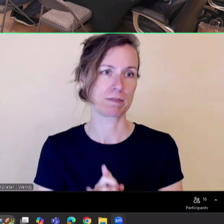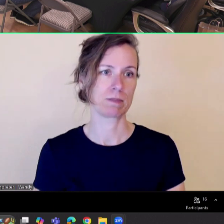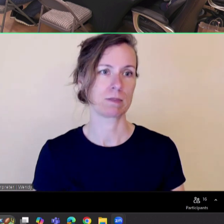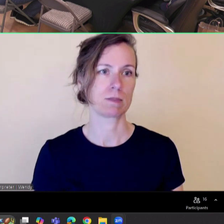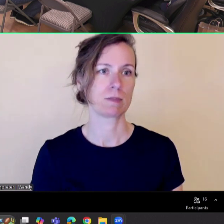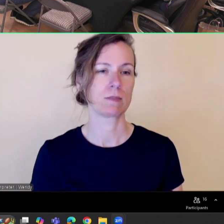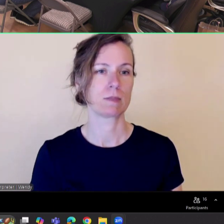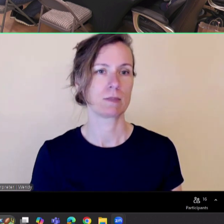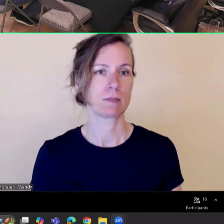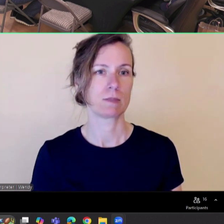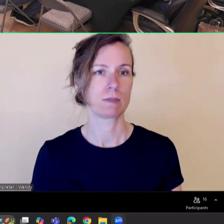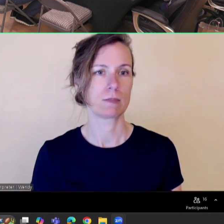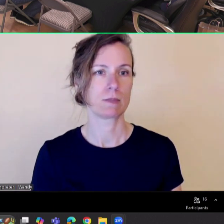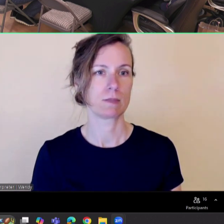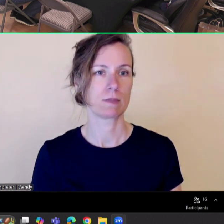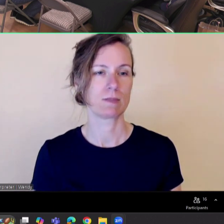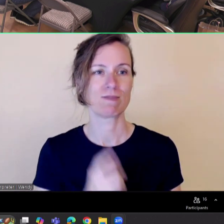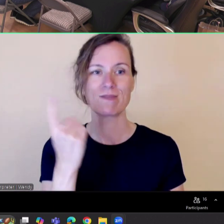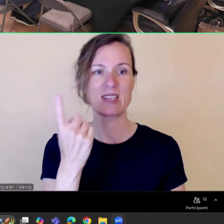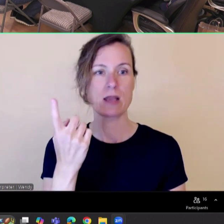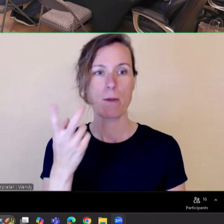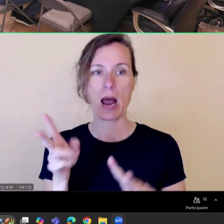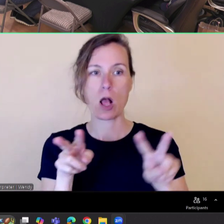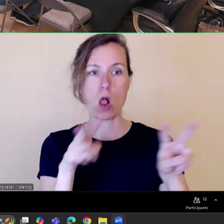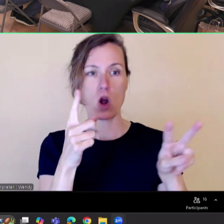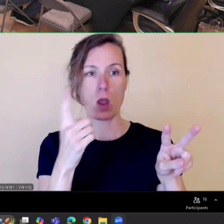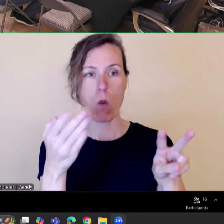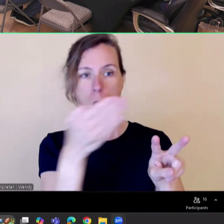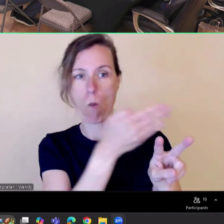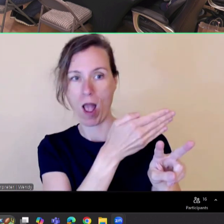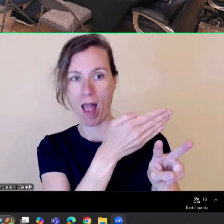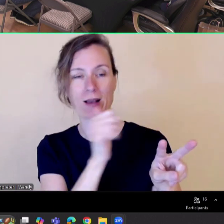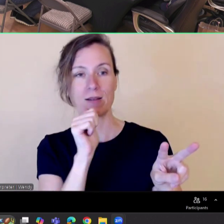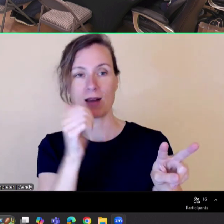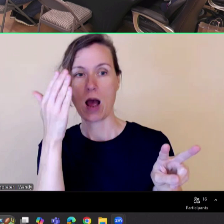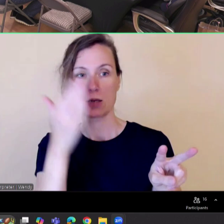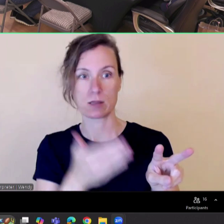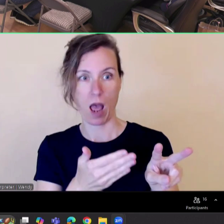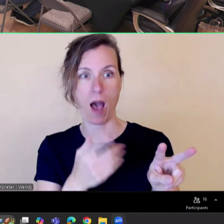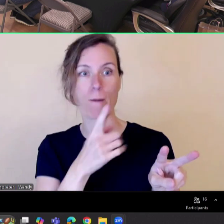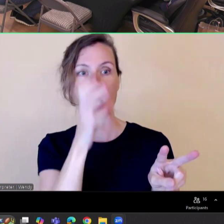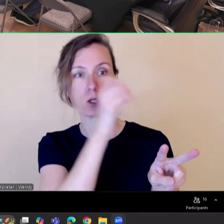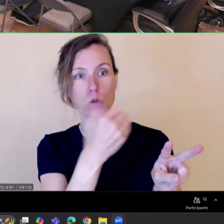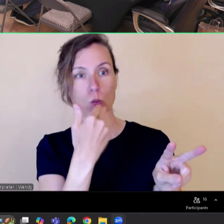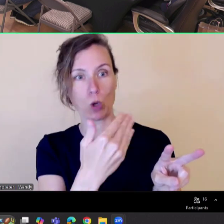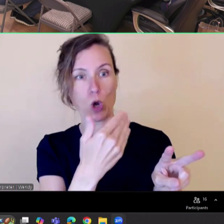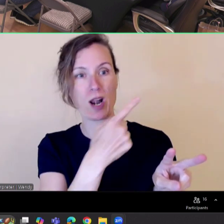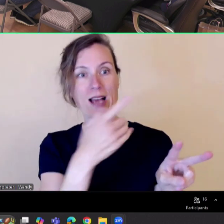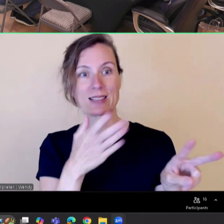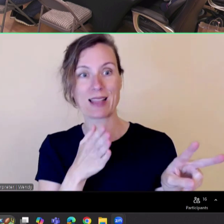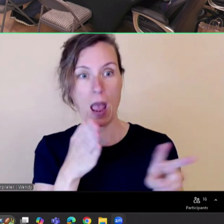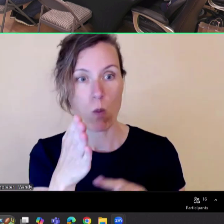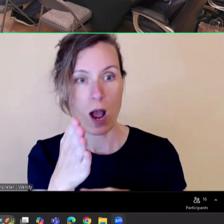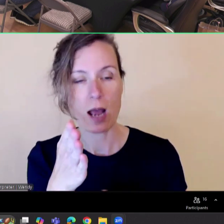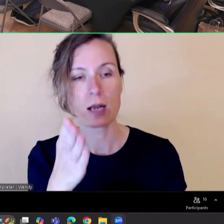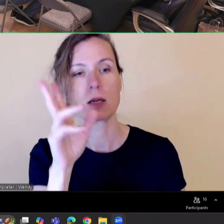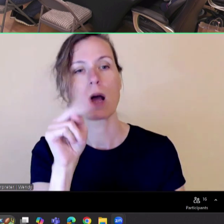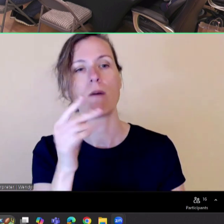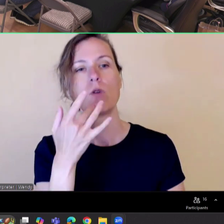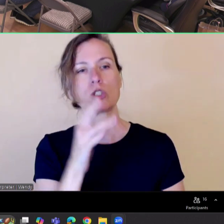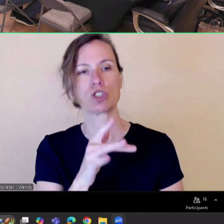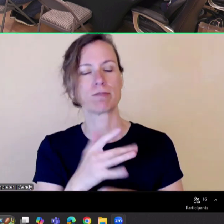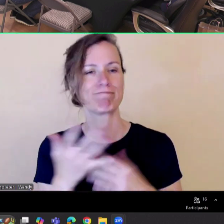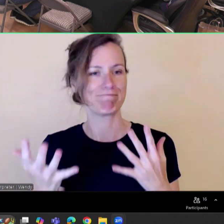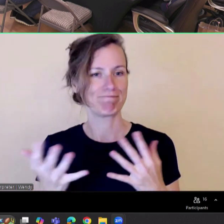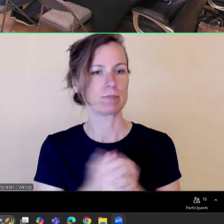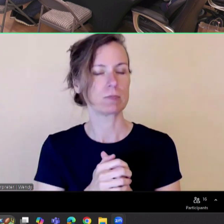it was just somebody looking one way but not stopping and assuming they were good, and as they went, unfortunately. So it